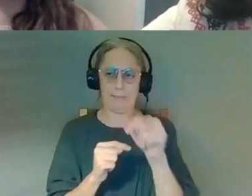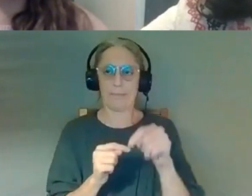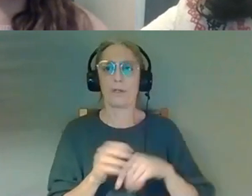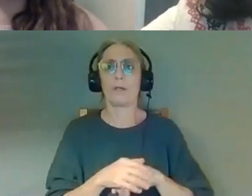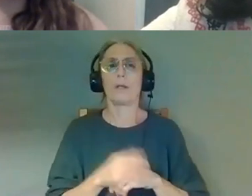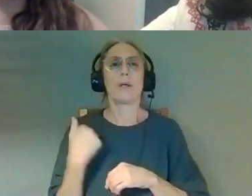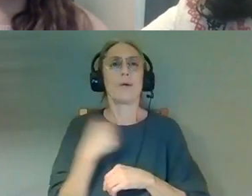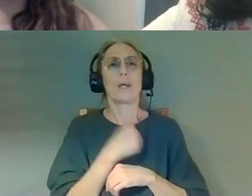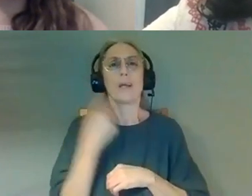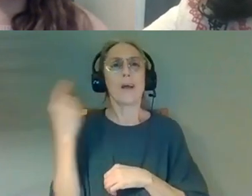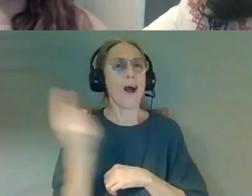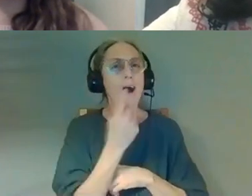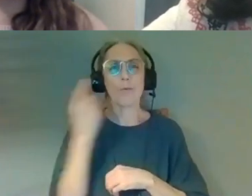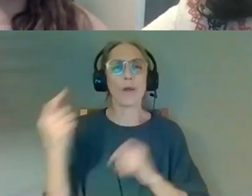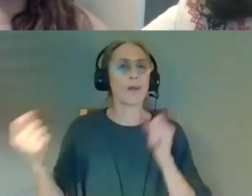with the